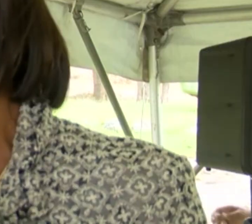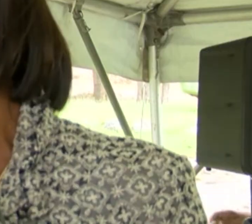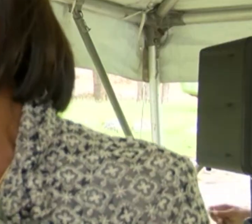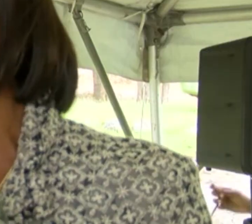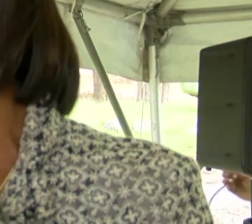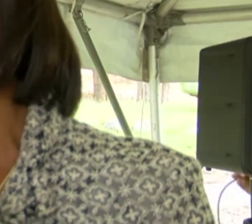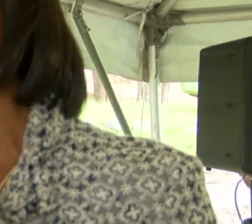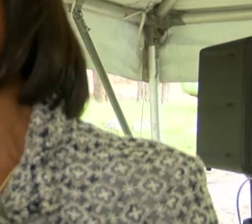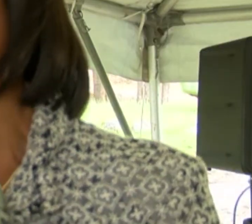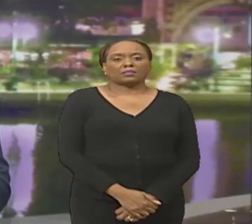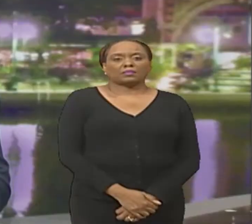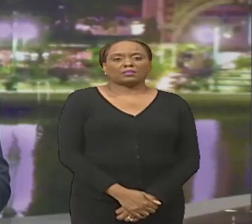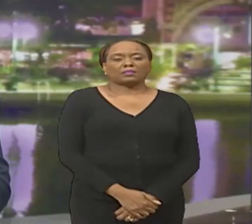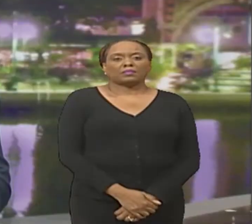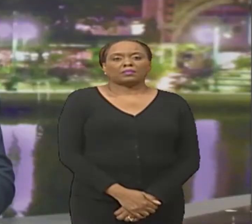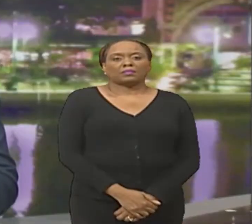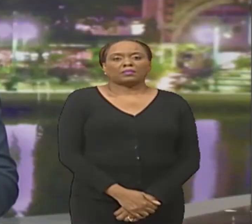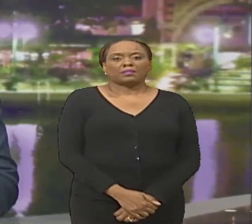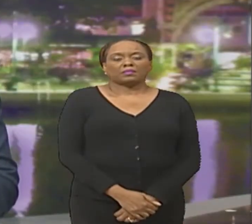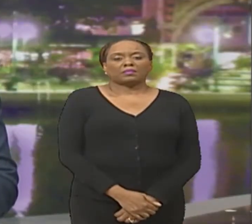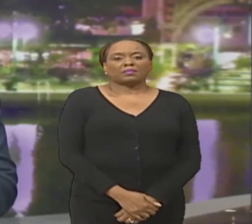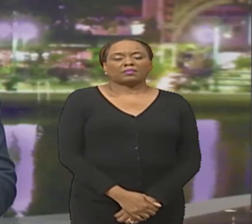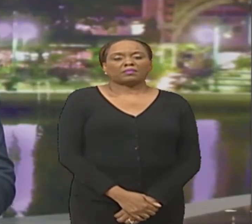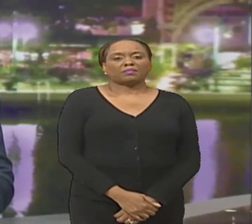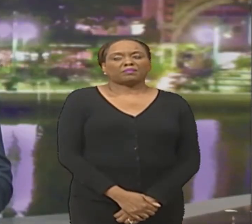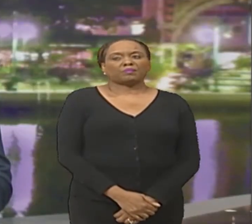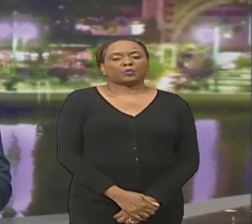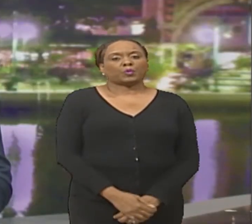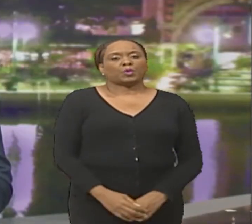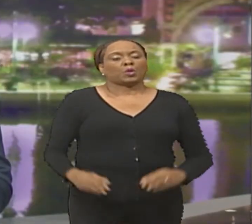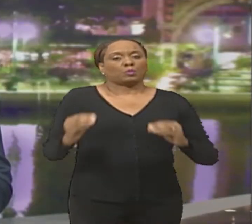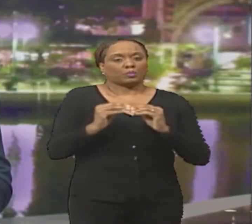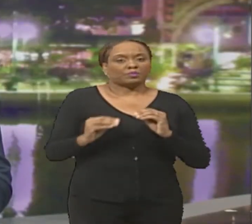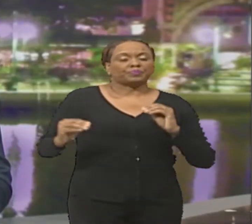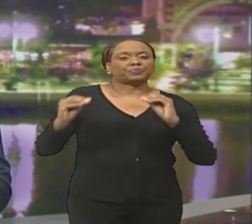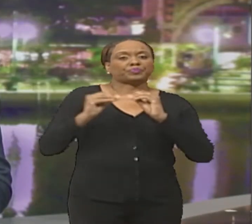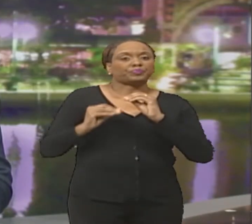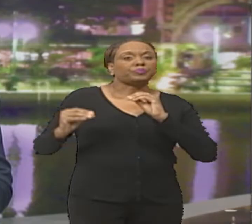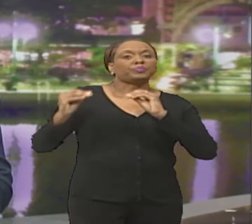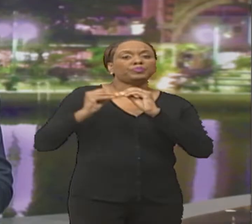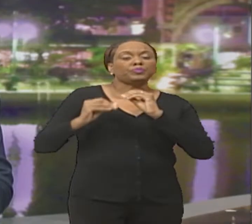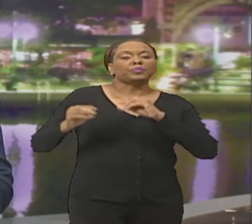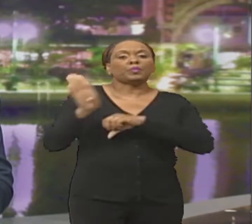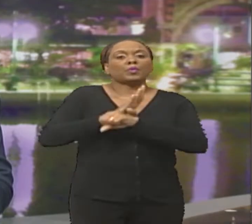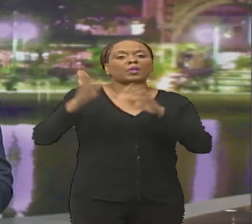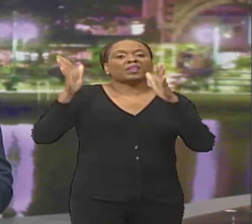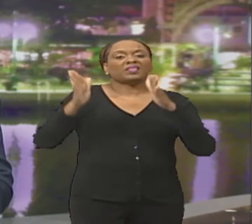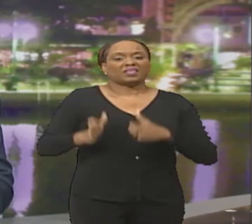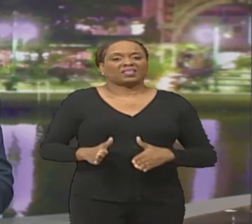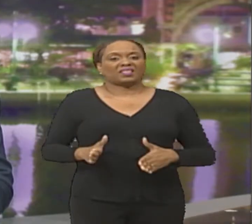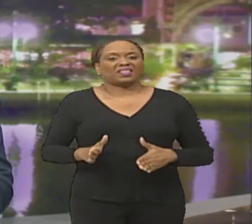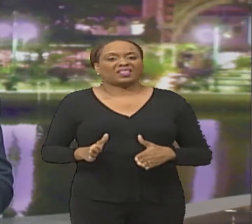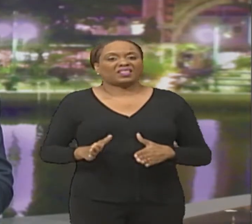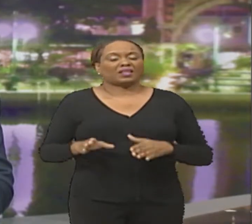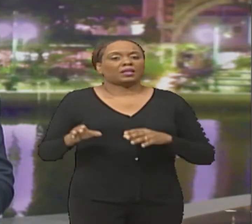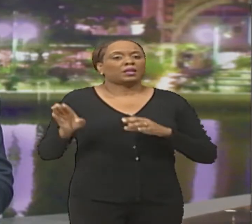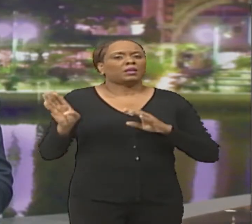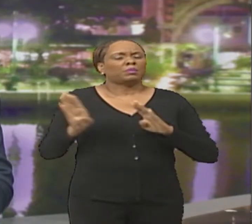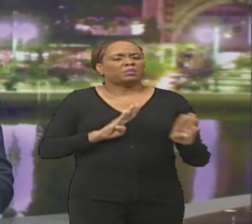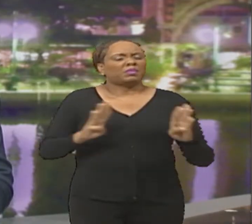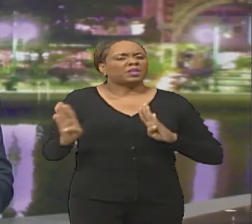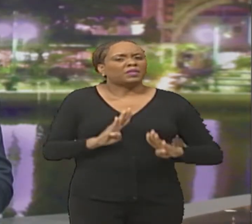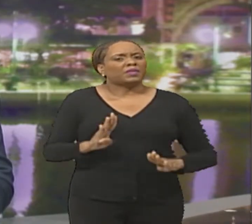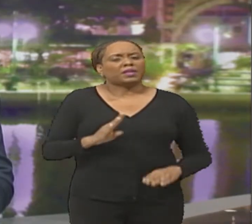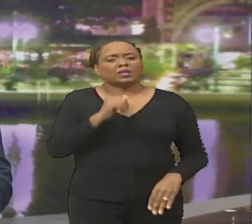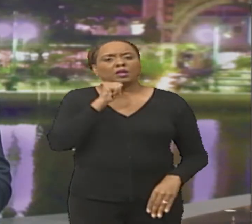in Haynesville. An increasing number of Barbadians are engaging in what is considered explicit inappropriate